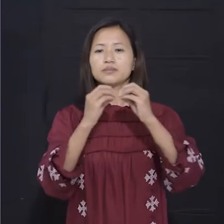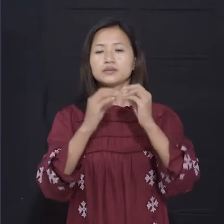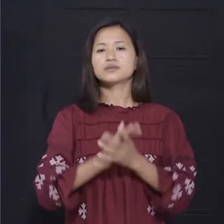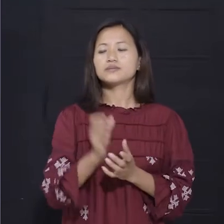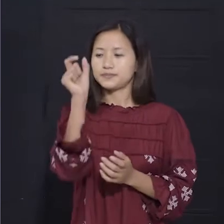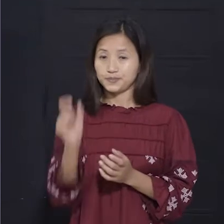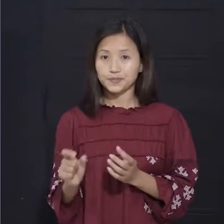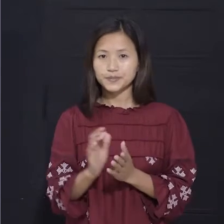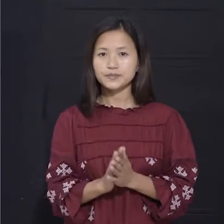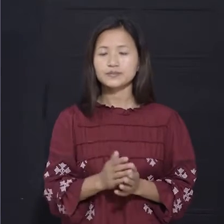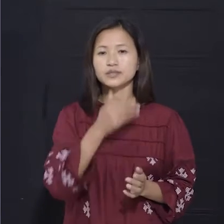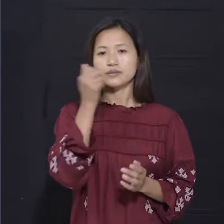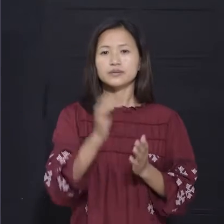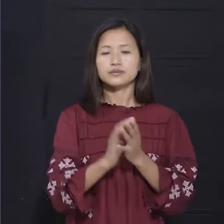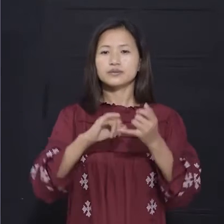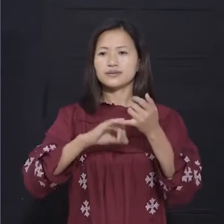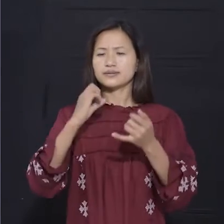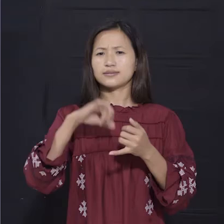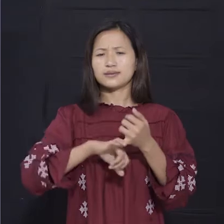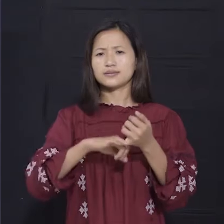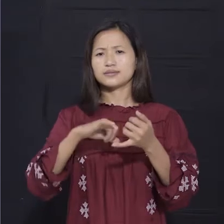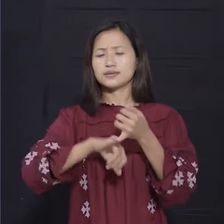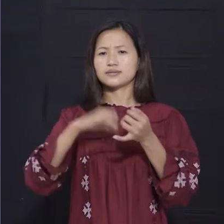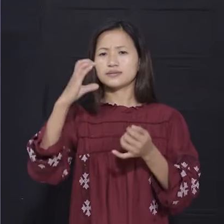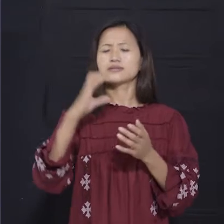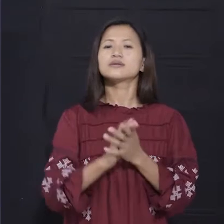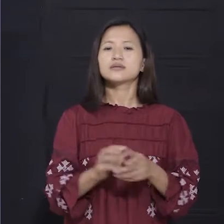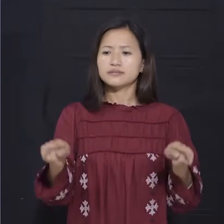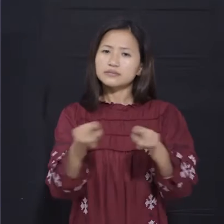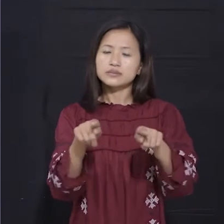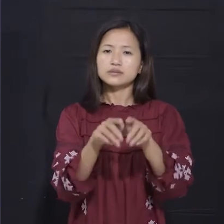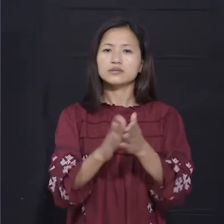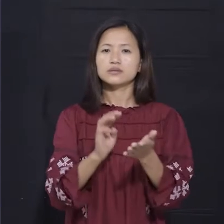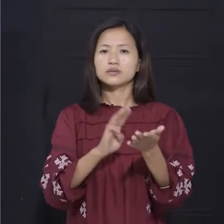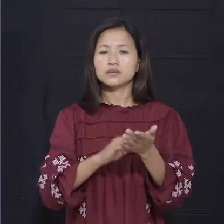there was also veterinary science. Veterinary science is related to the